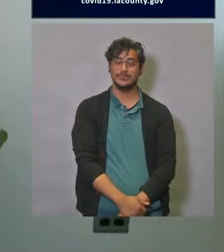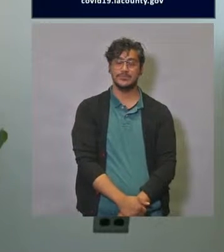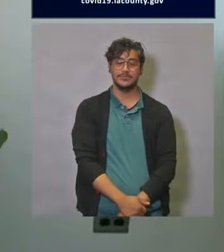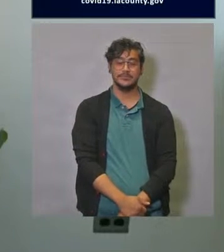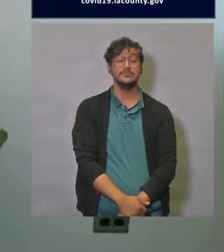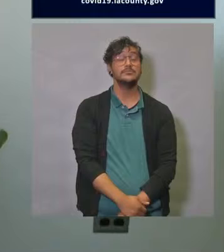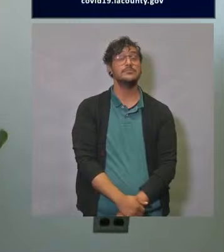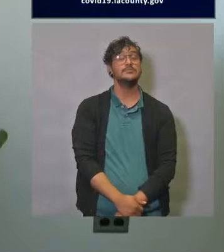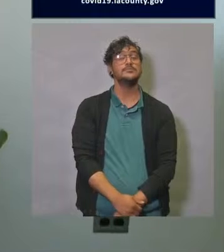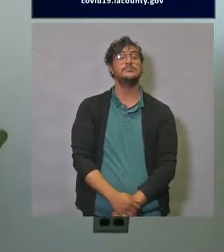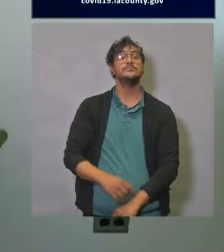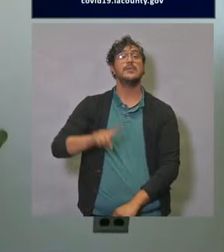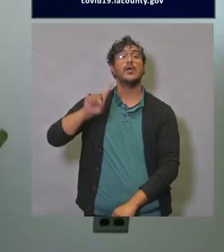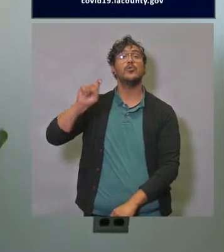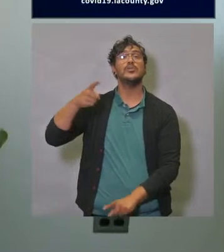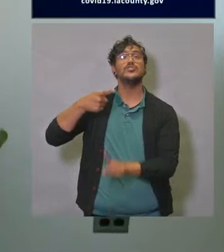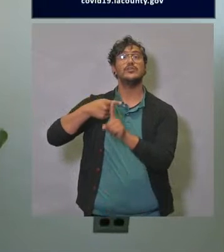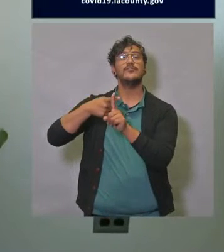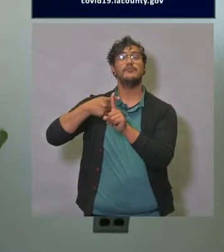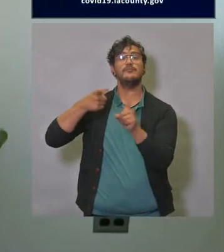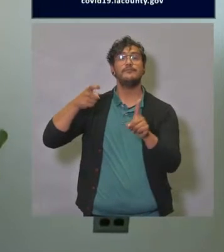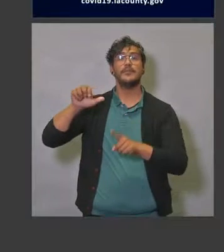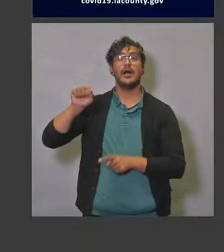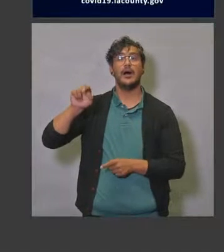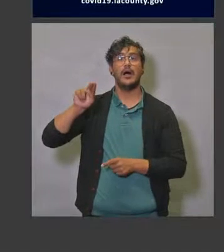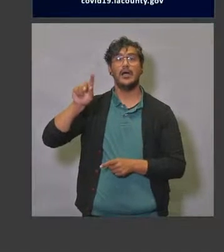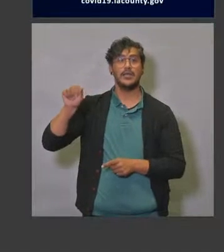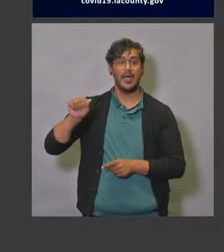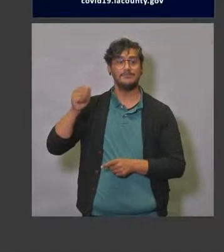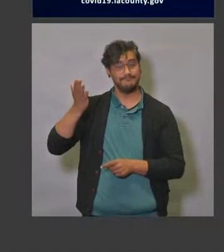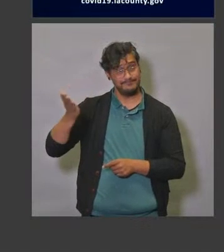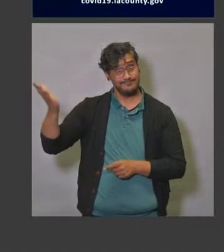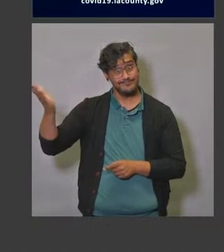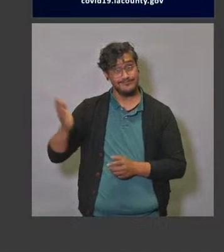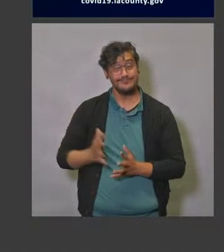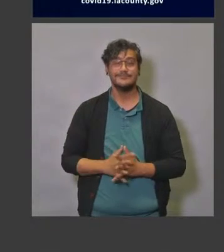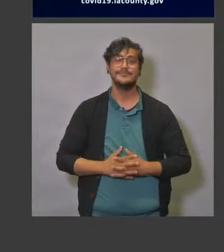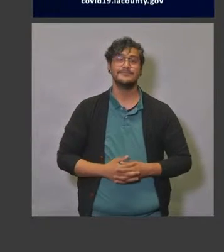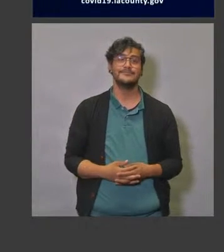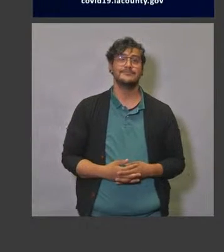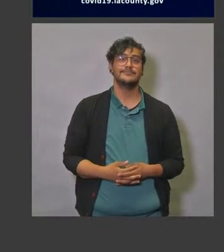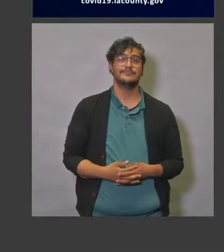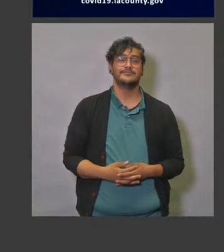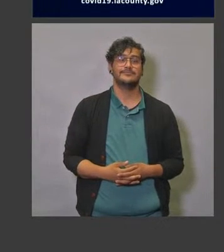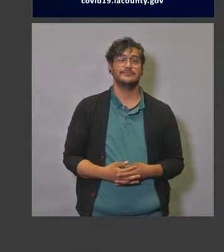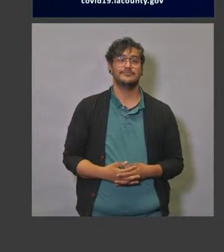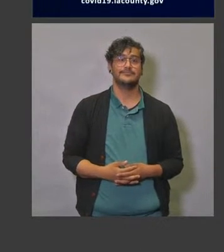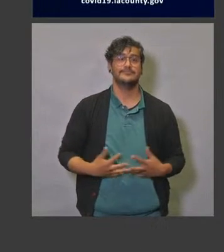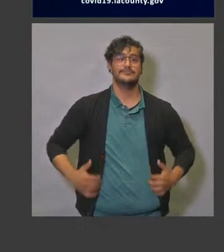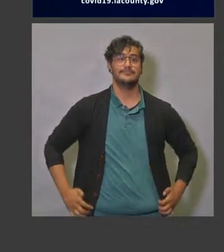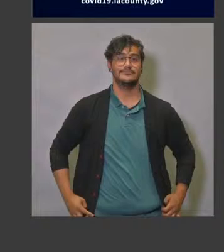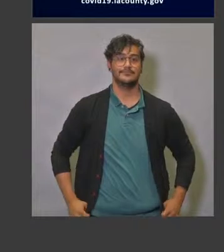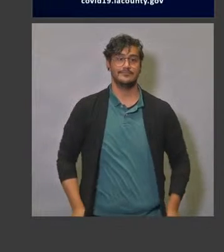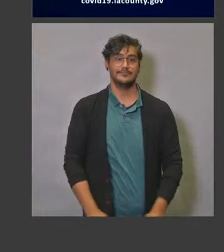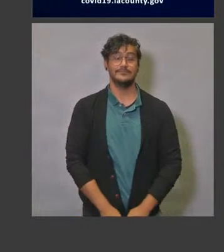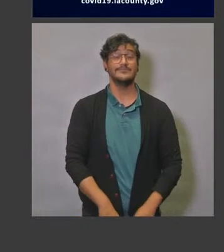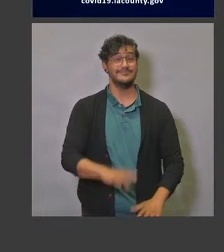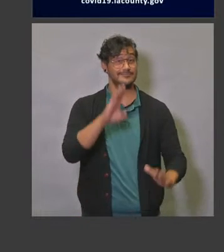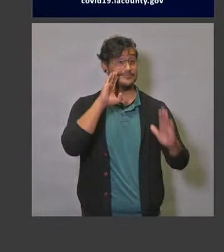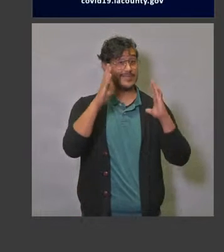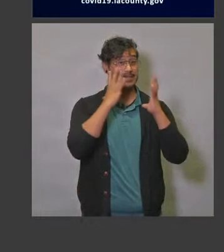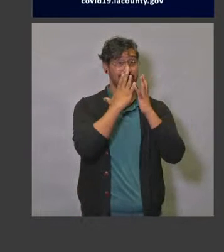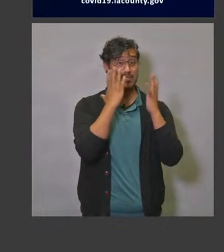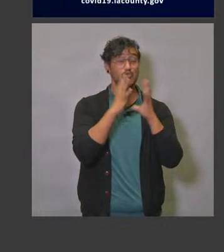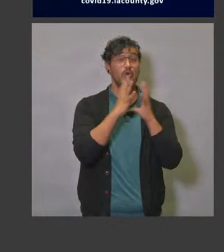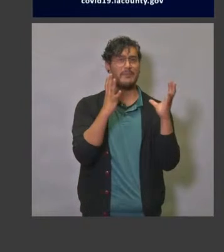Thank you. Our next question comes from the line of Ana Almendrala. Ana, your line is unmuted. Please go ahead. Hi, thank you so